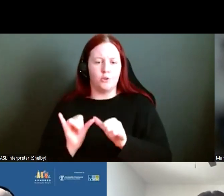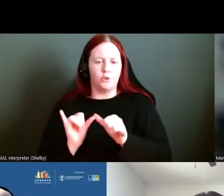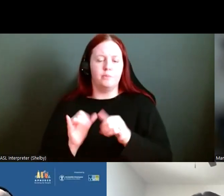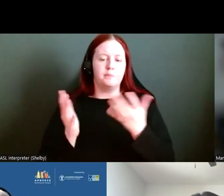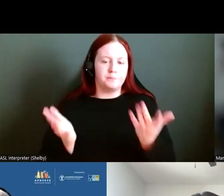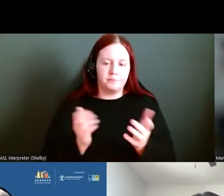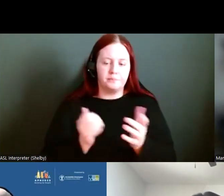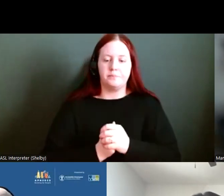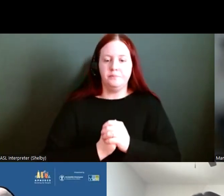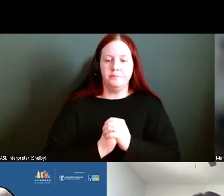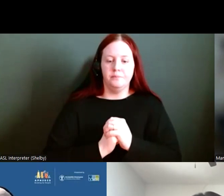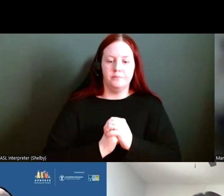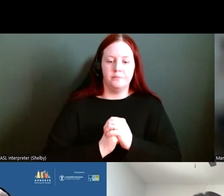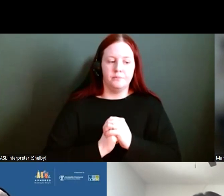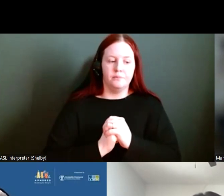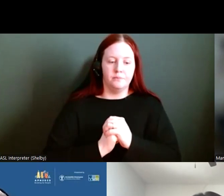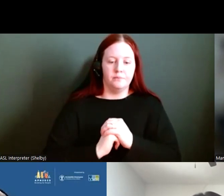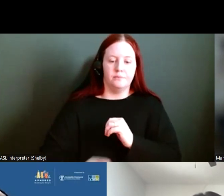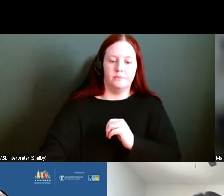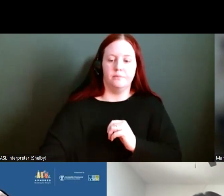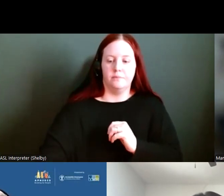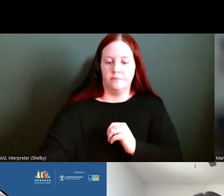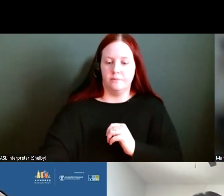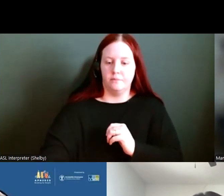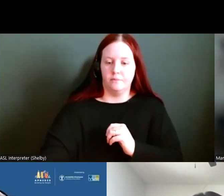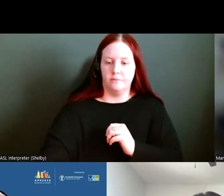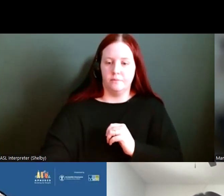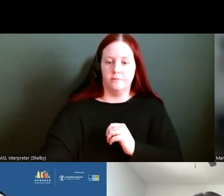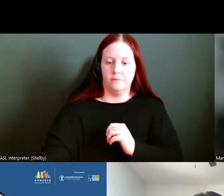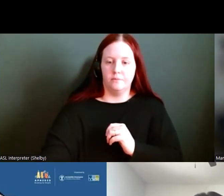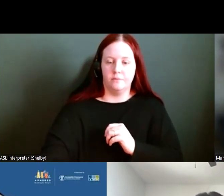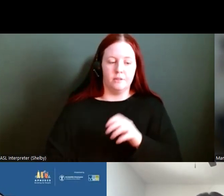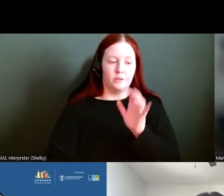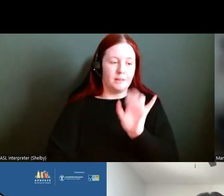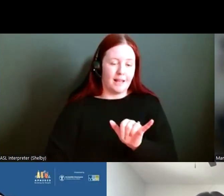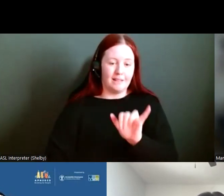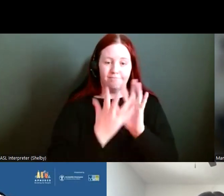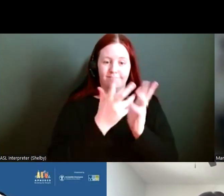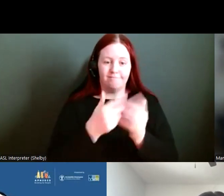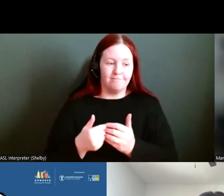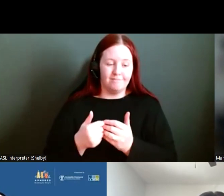I'll just say it goes right in line with accessibility. It is never one size fits all.